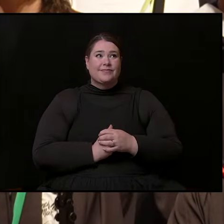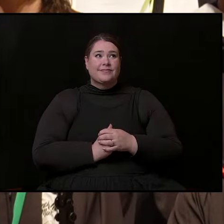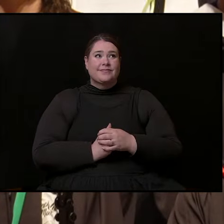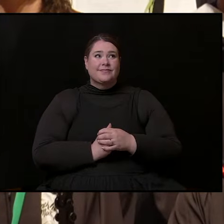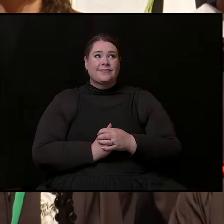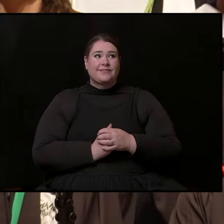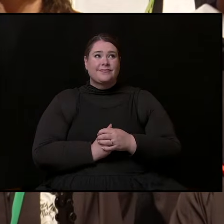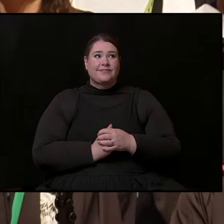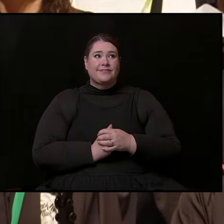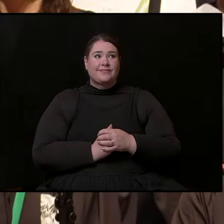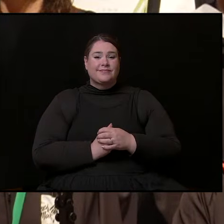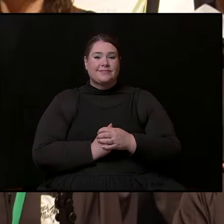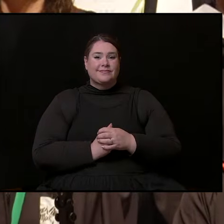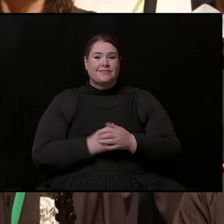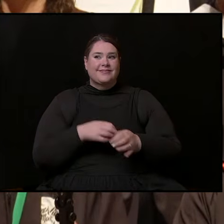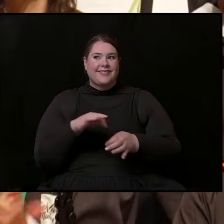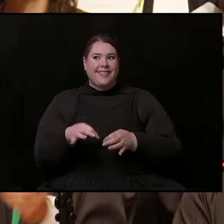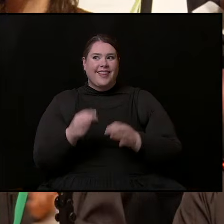Graduates,